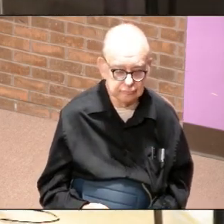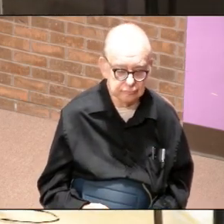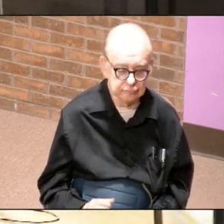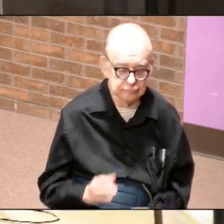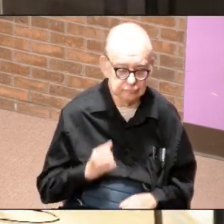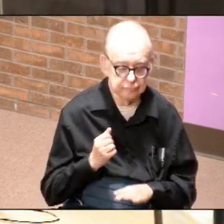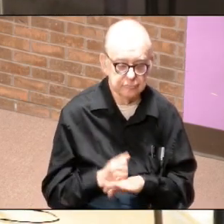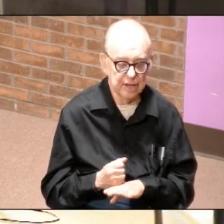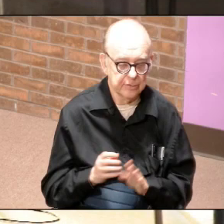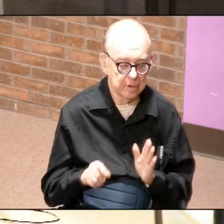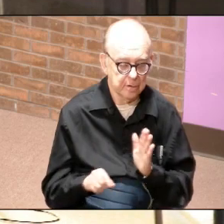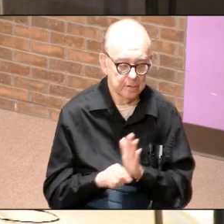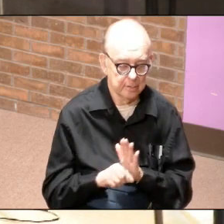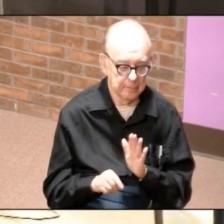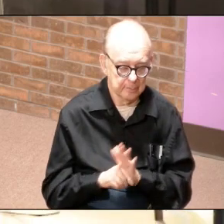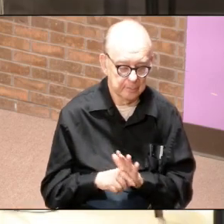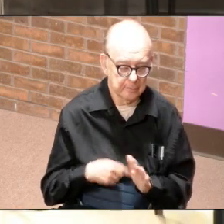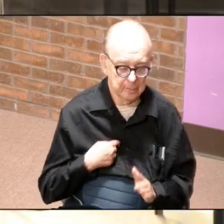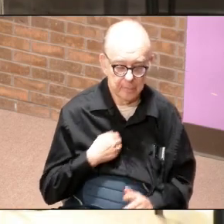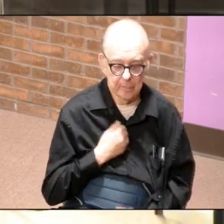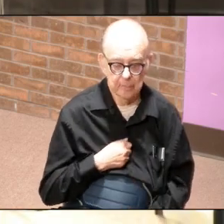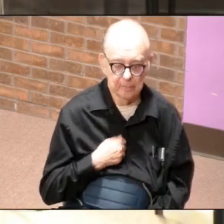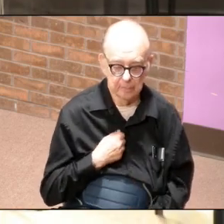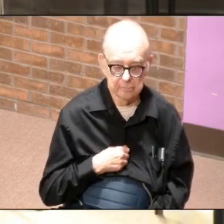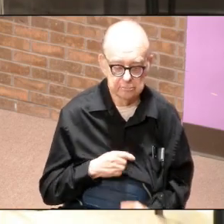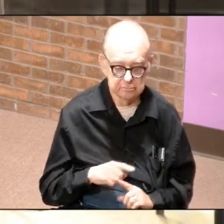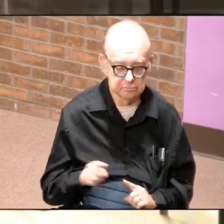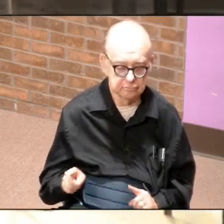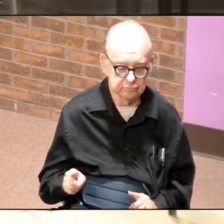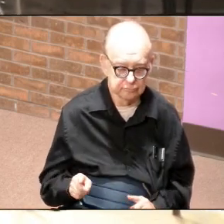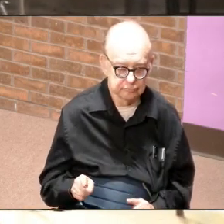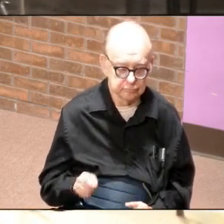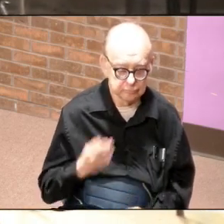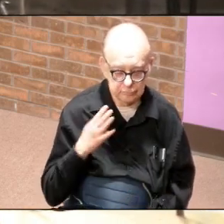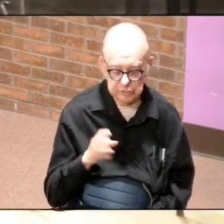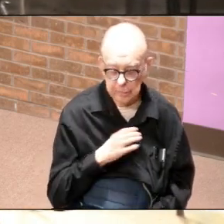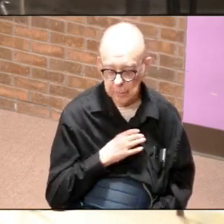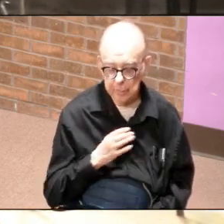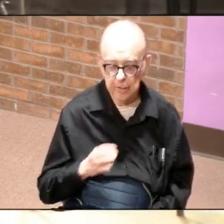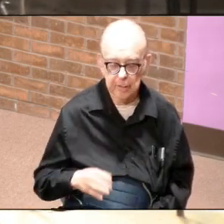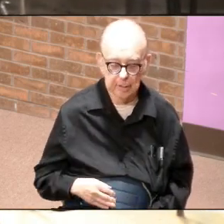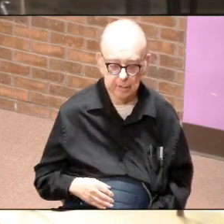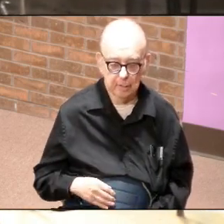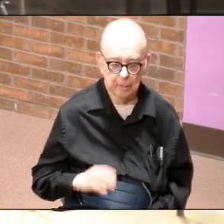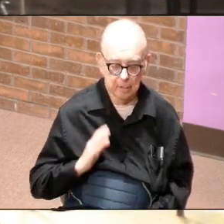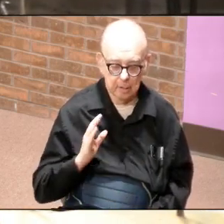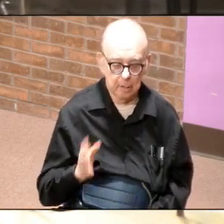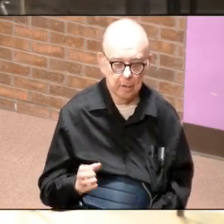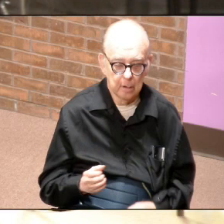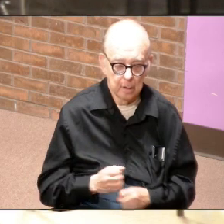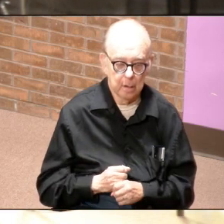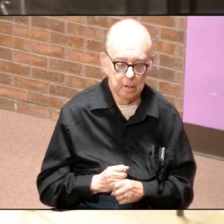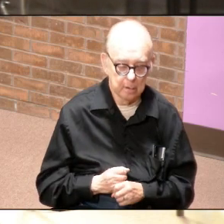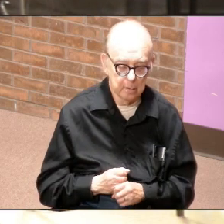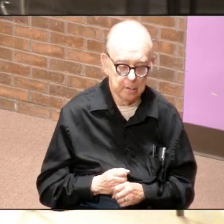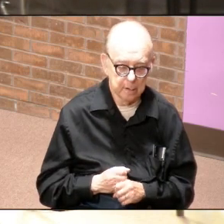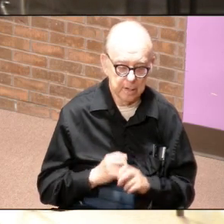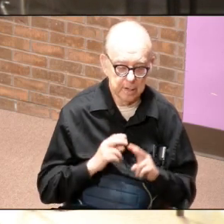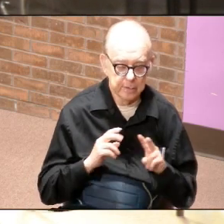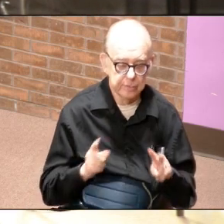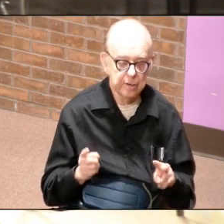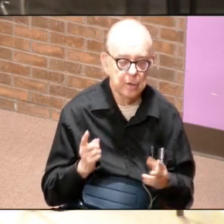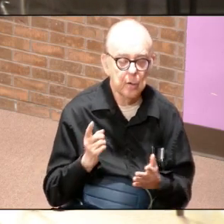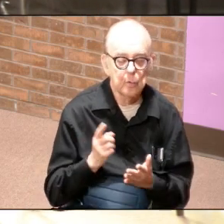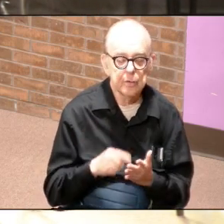based on scripture, I'm sorry, but those who don't know Christ are gonna get a glimpse of what's happening with